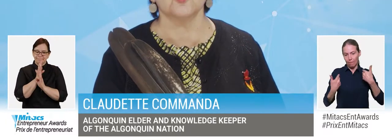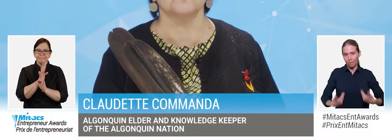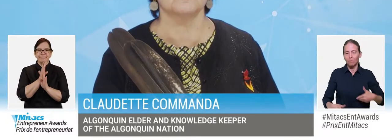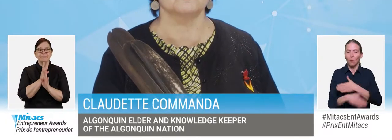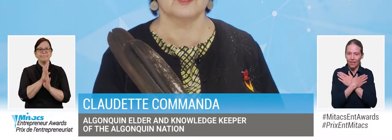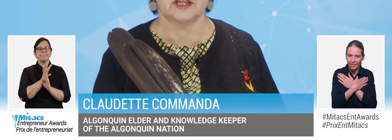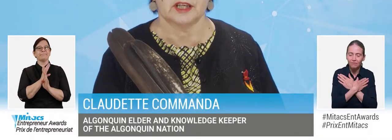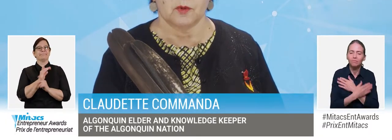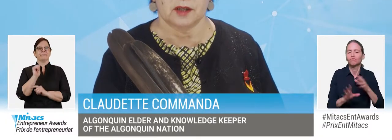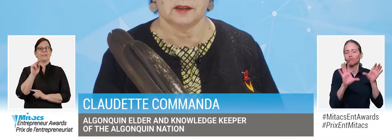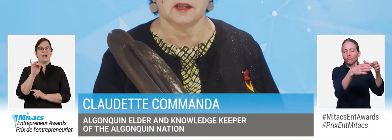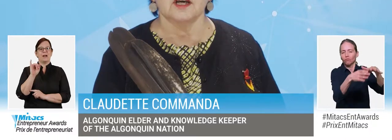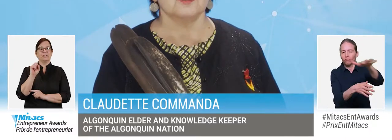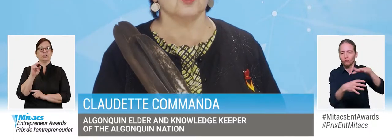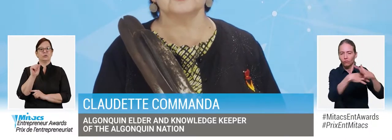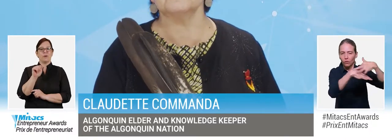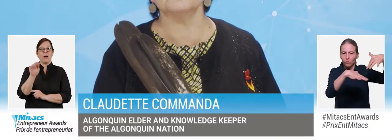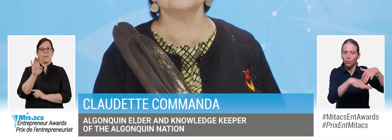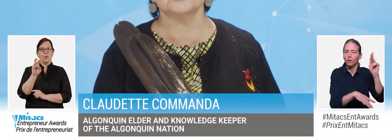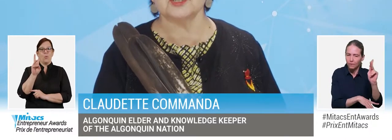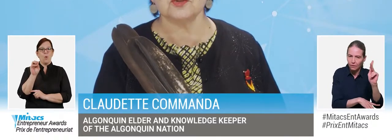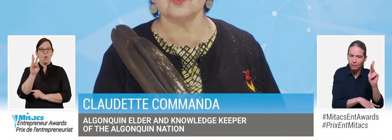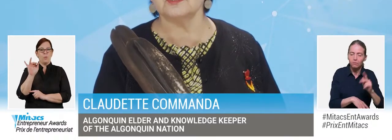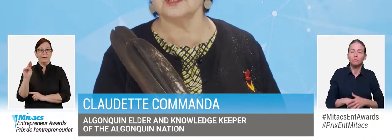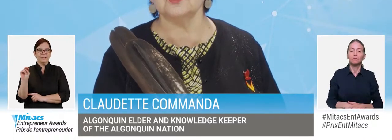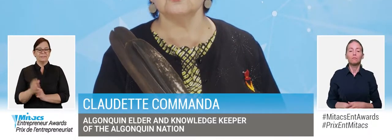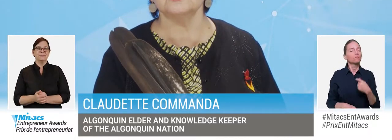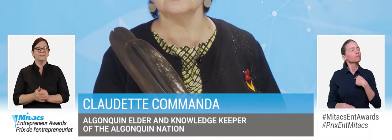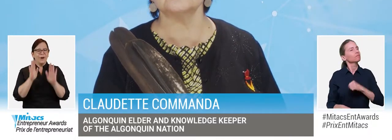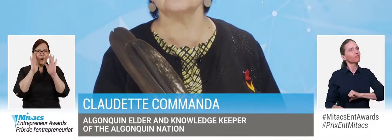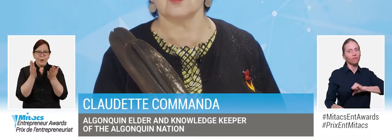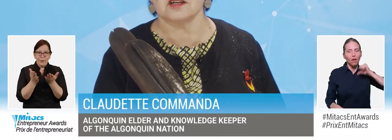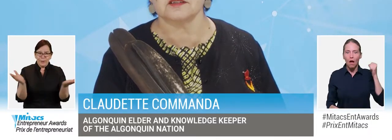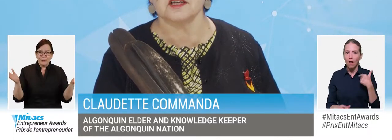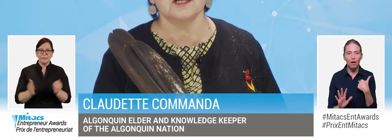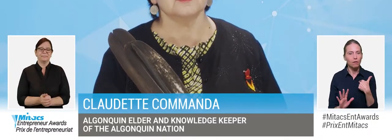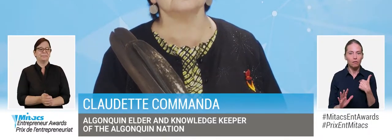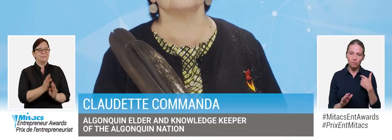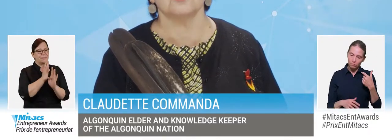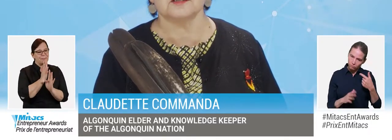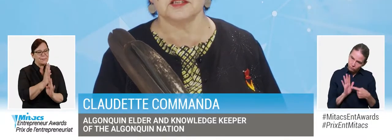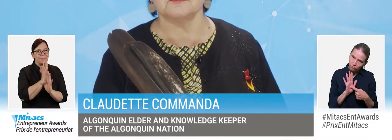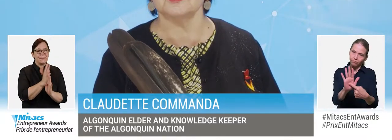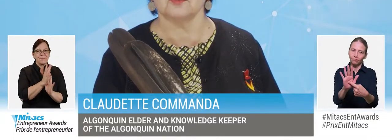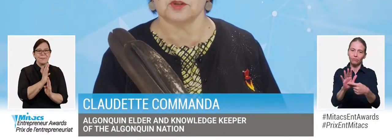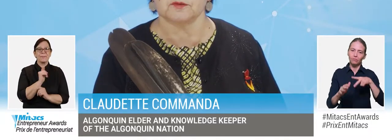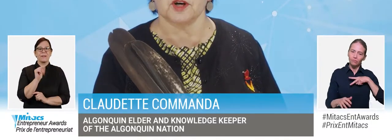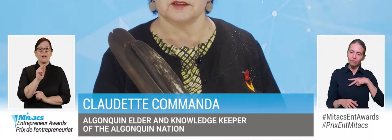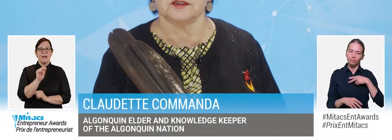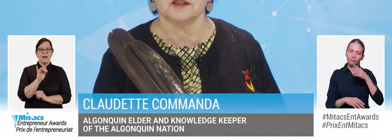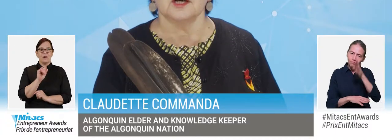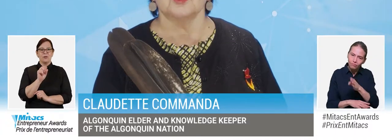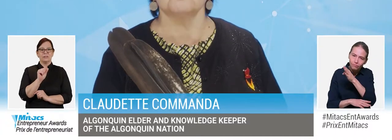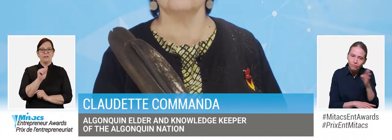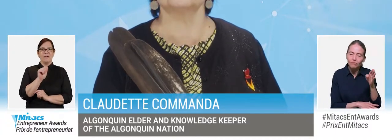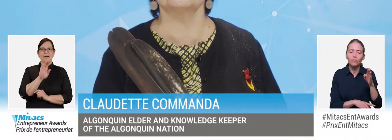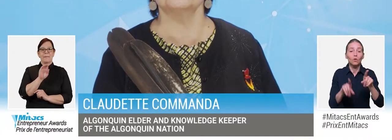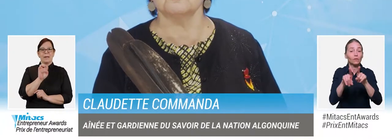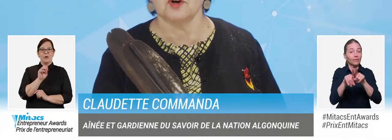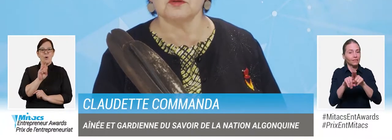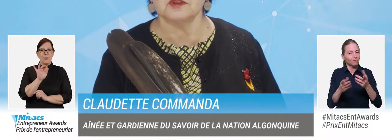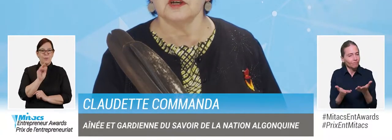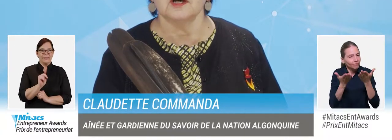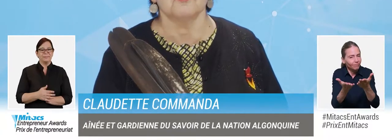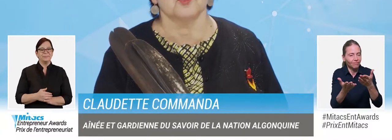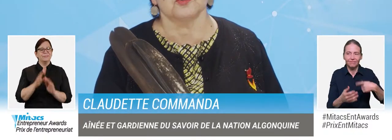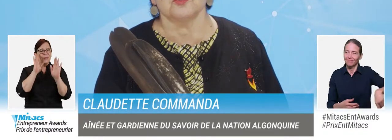ki omamawenenewak. Kani michkijigun kinu nidishnakaz. Kitaganzibi donjiban. Bonjour tout